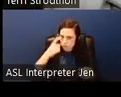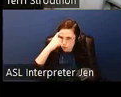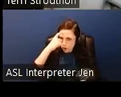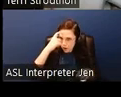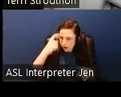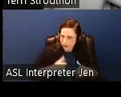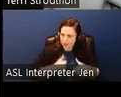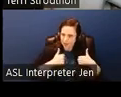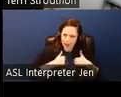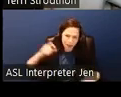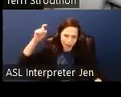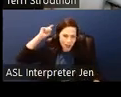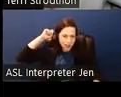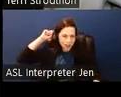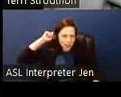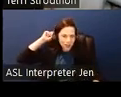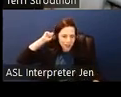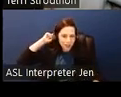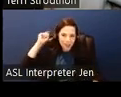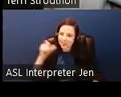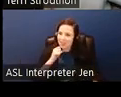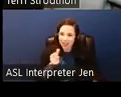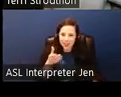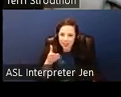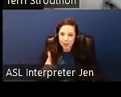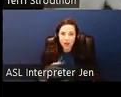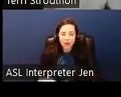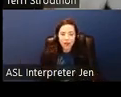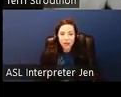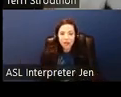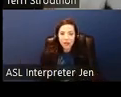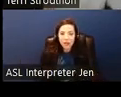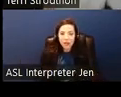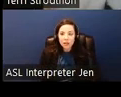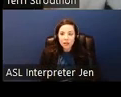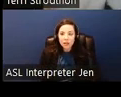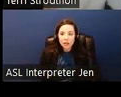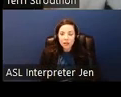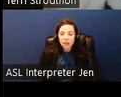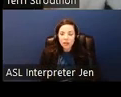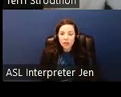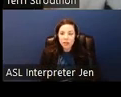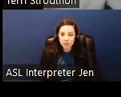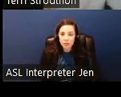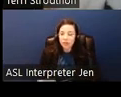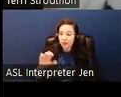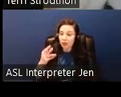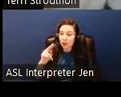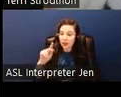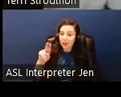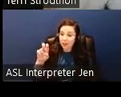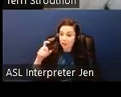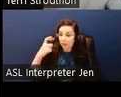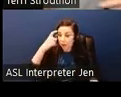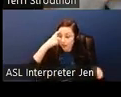cognitive part of our brain is not online. Why does that matter? Is because our cognitive brain is what gives us recall memory. Like we're